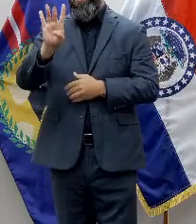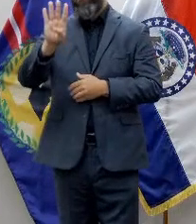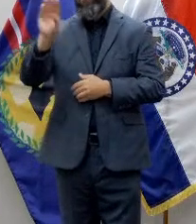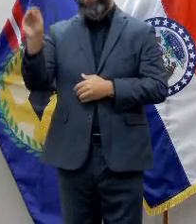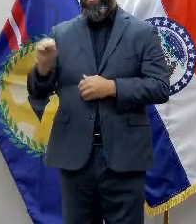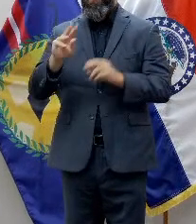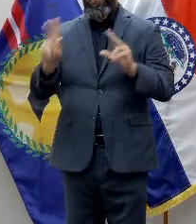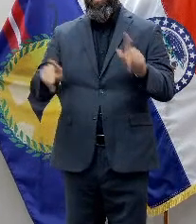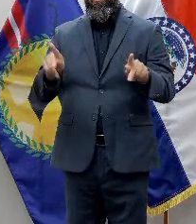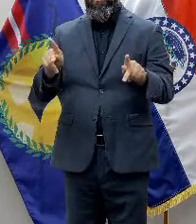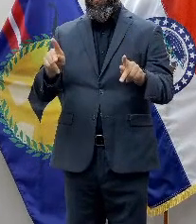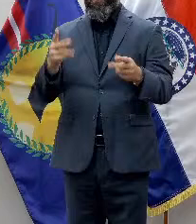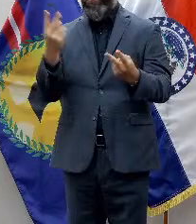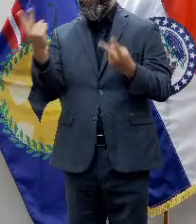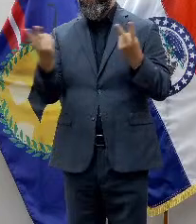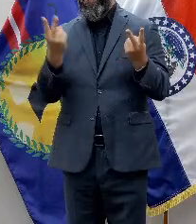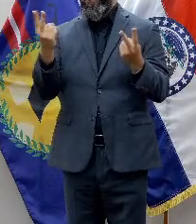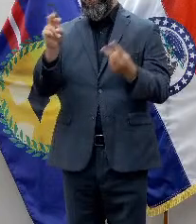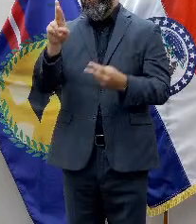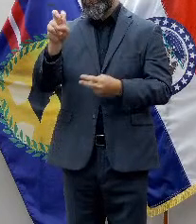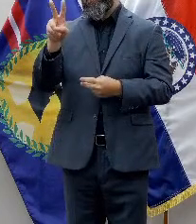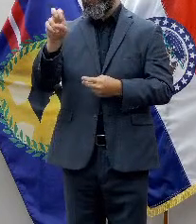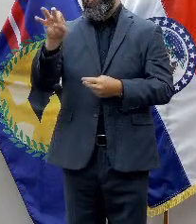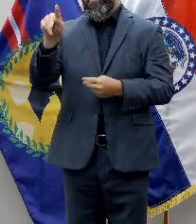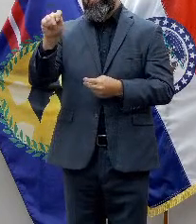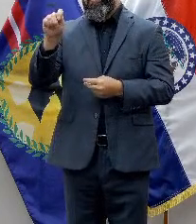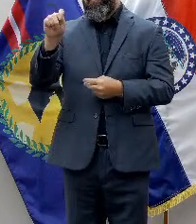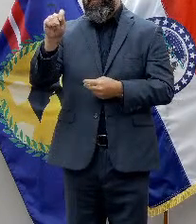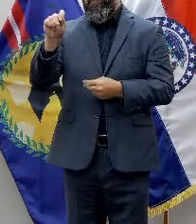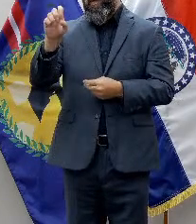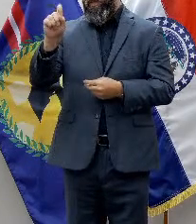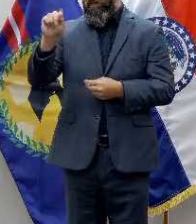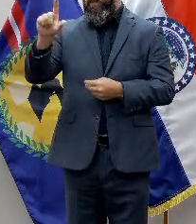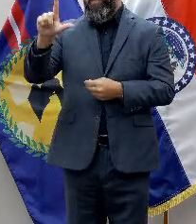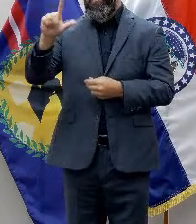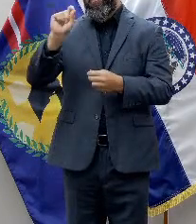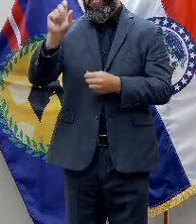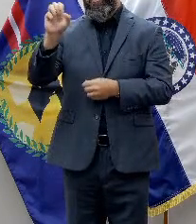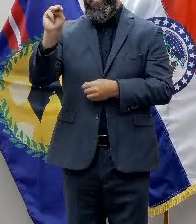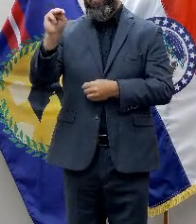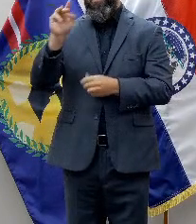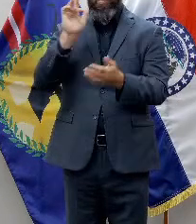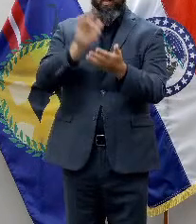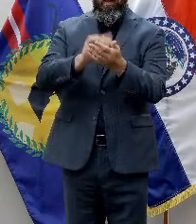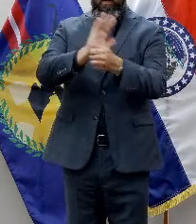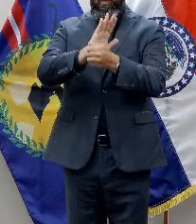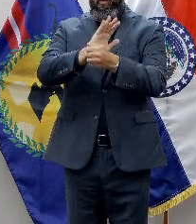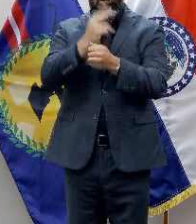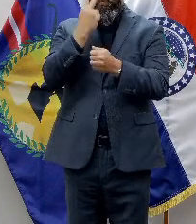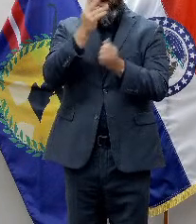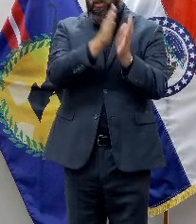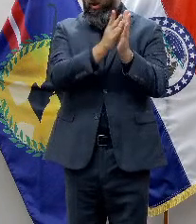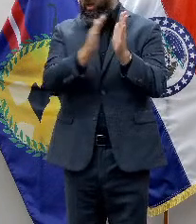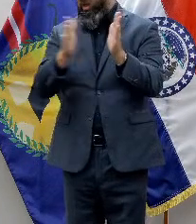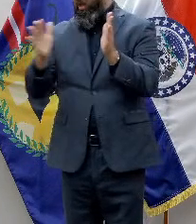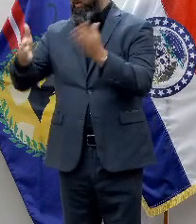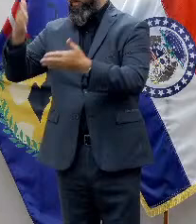county residents who have visited our revivestl.com website have clicked on a video and watched it to its completion, which is a